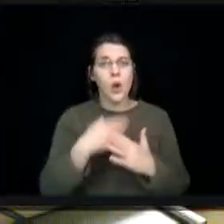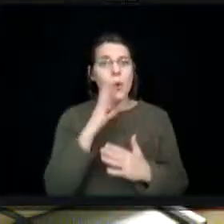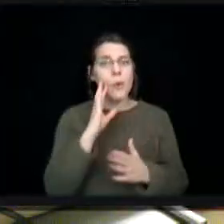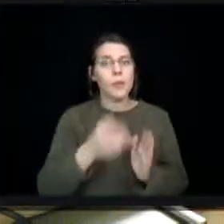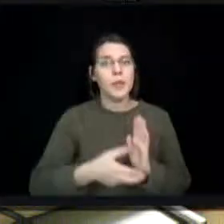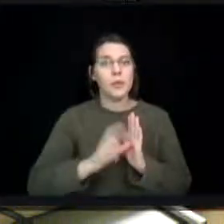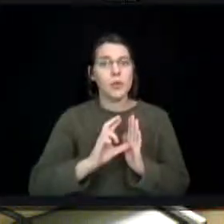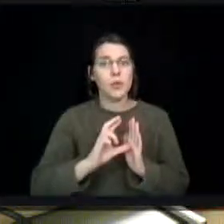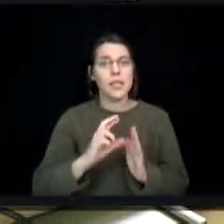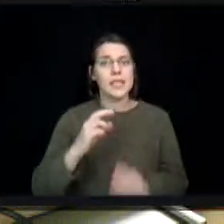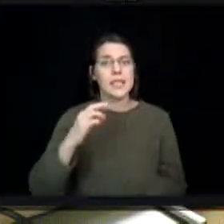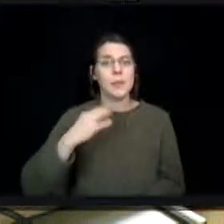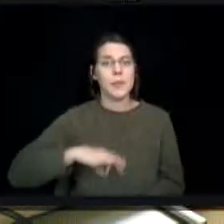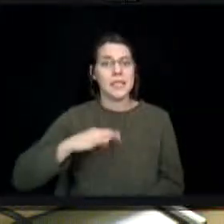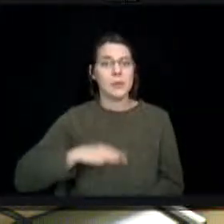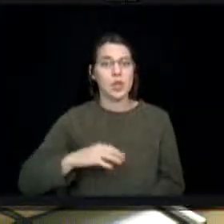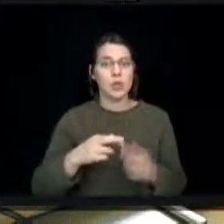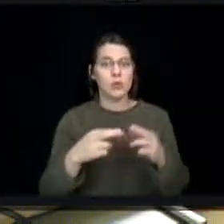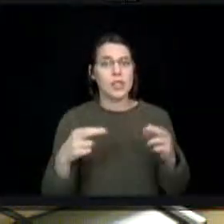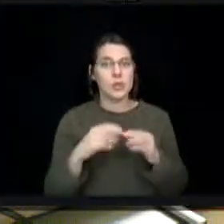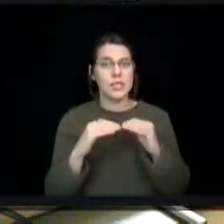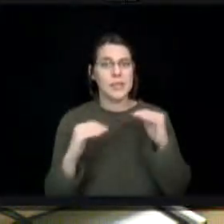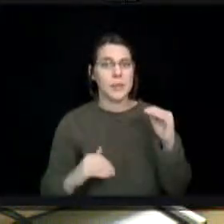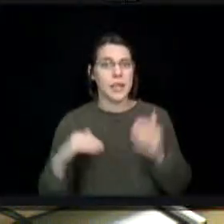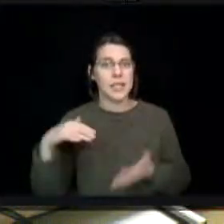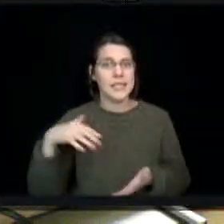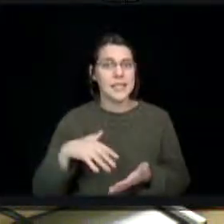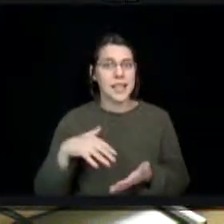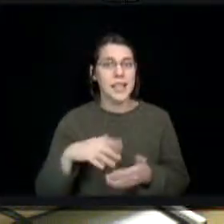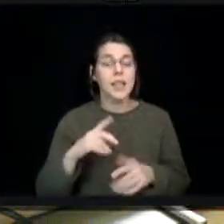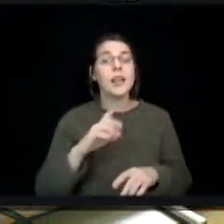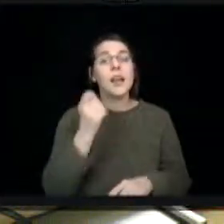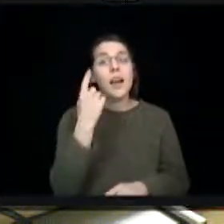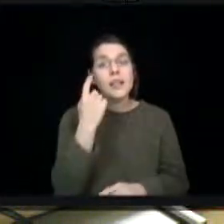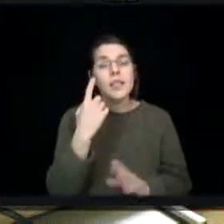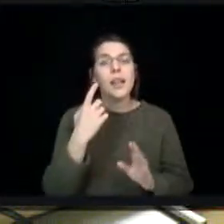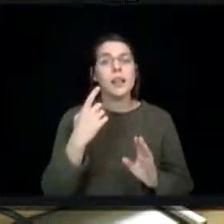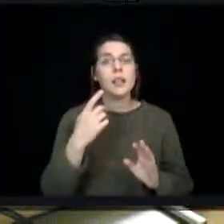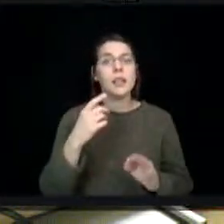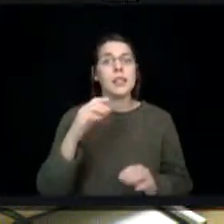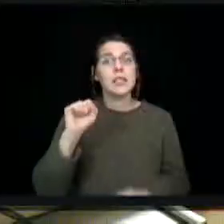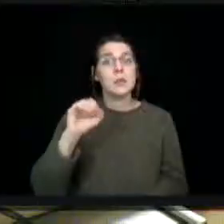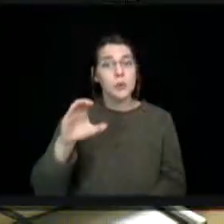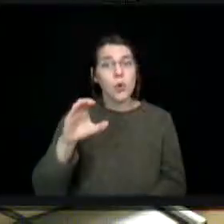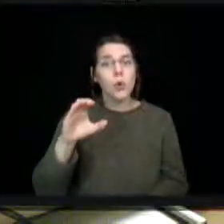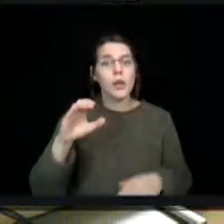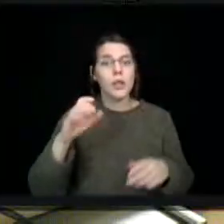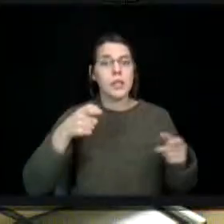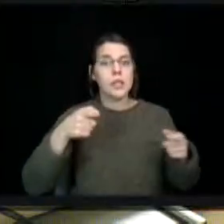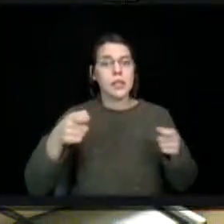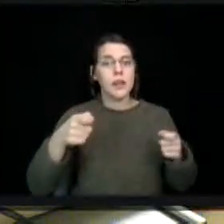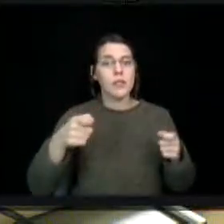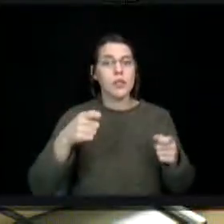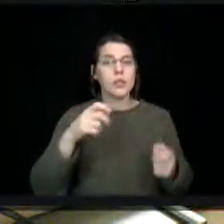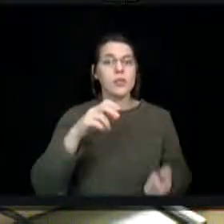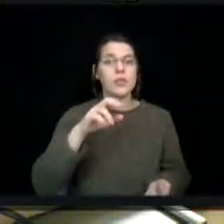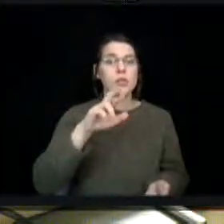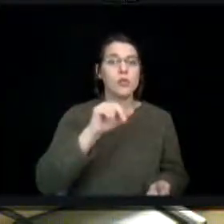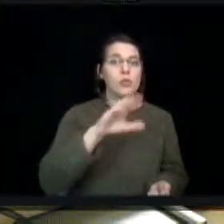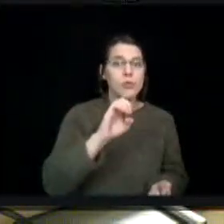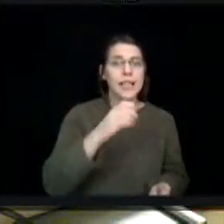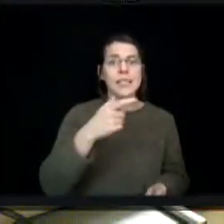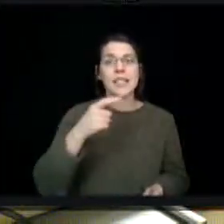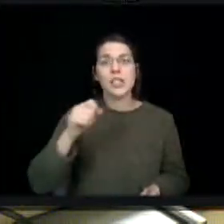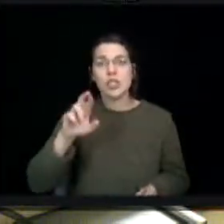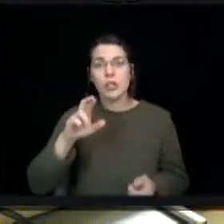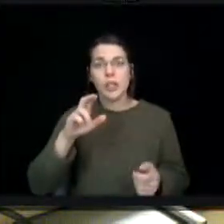Okay. The difference is that the Supreme Court governs race and gender conscious programs differently than they do